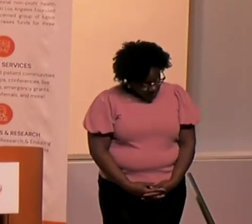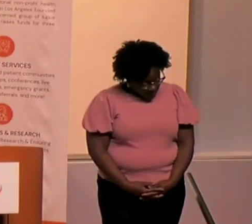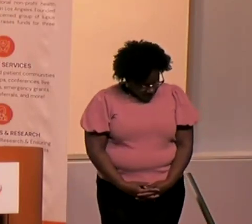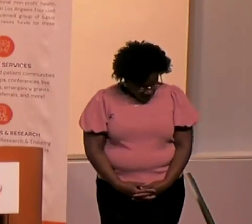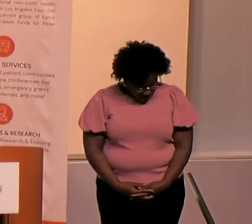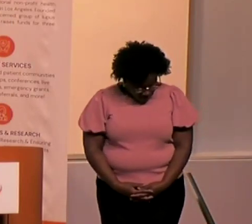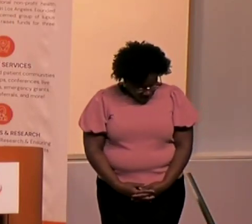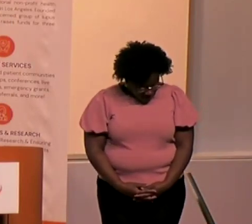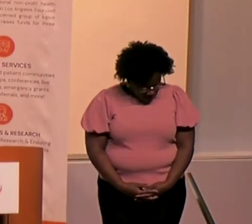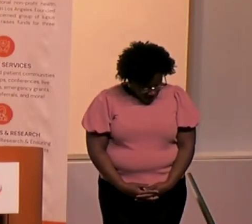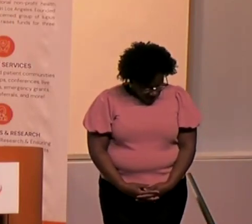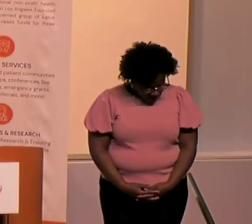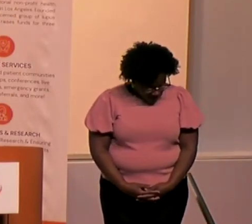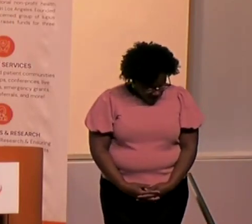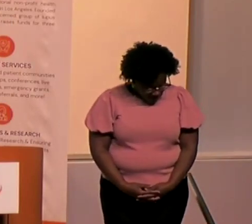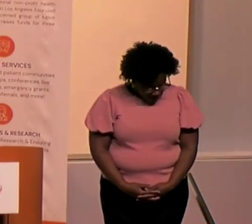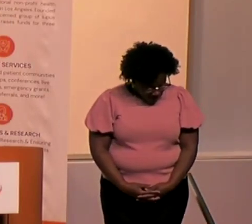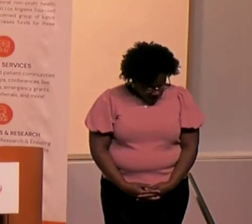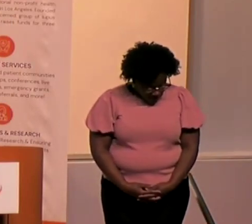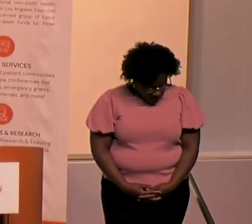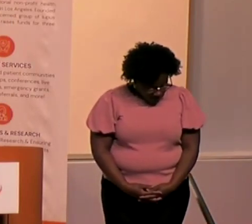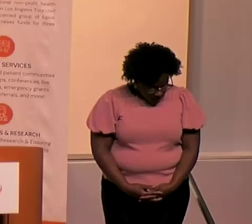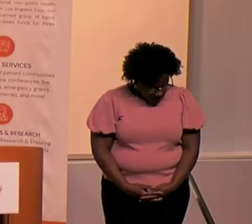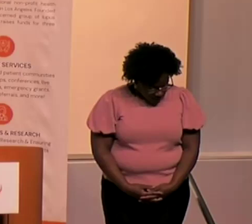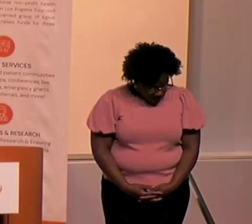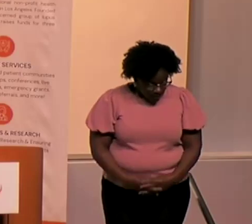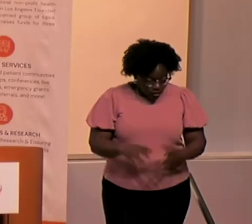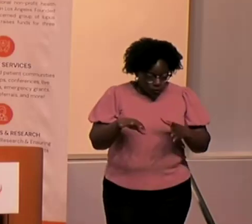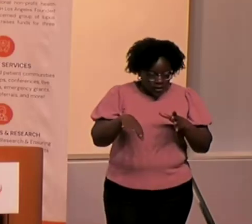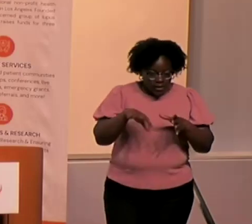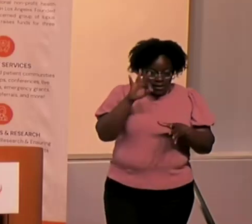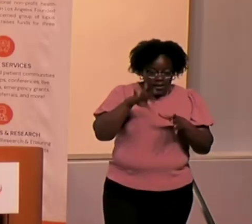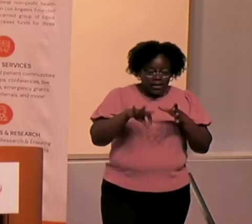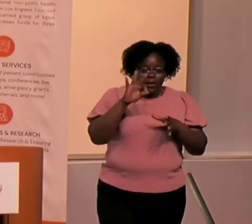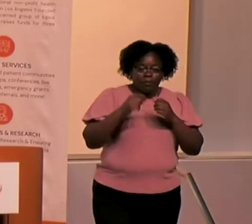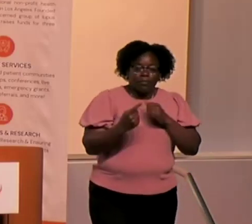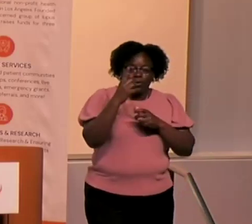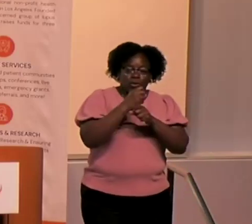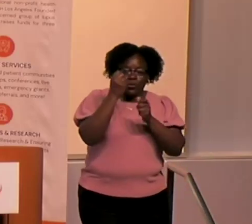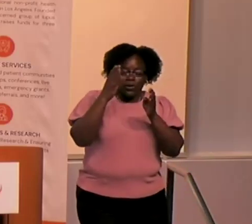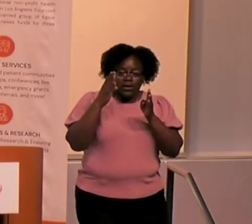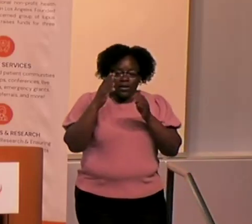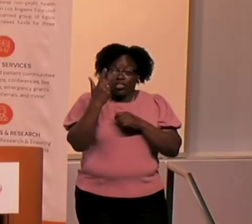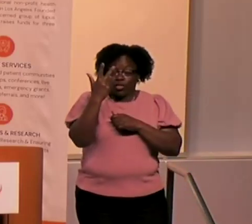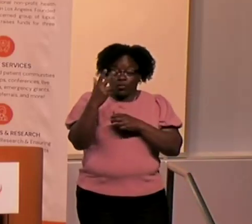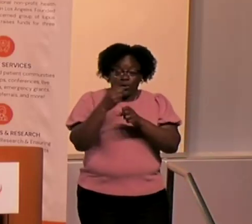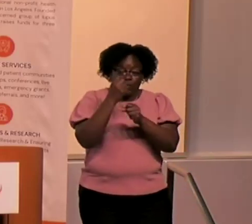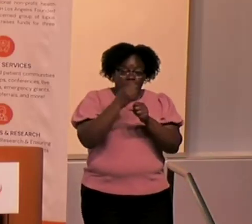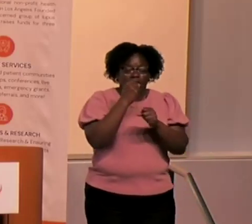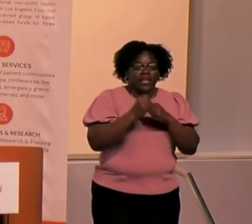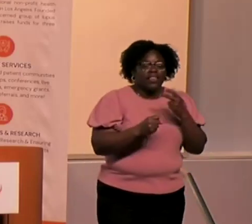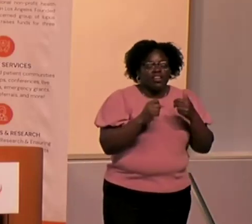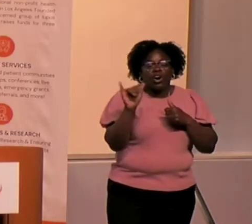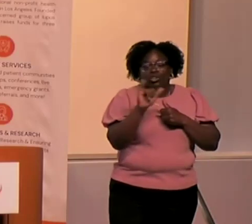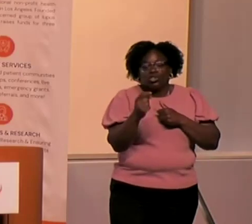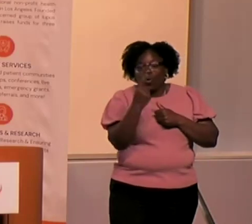We're going to do a drawing of 3 winners in the room. We also have one at our online audience